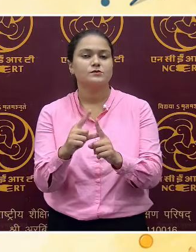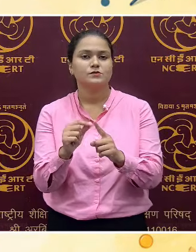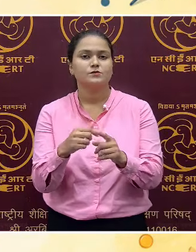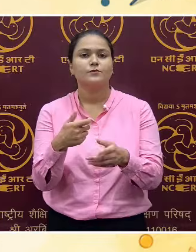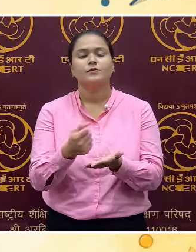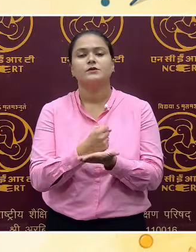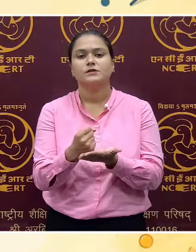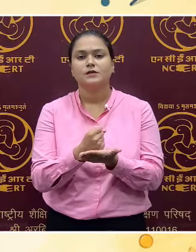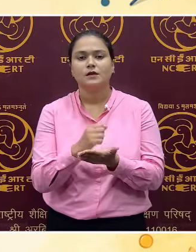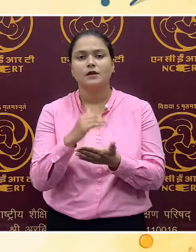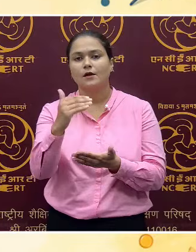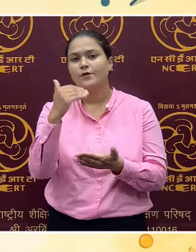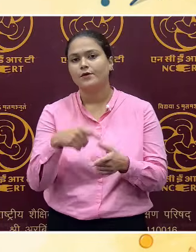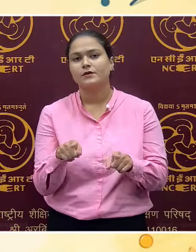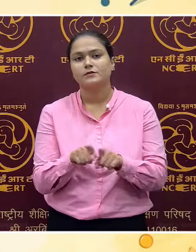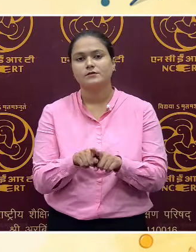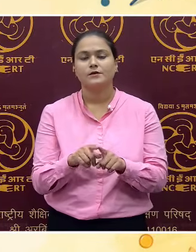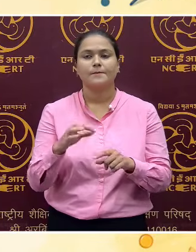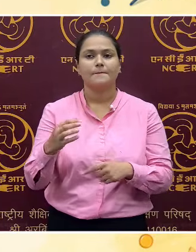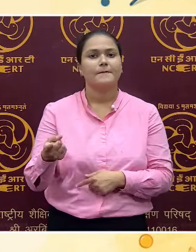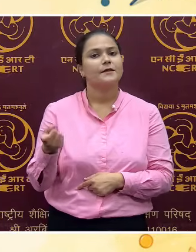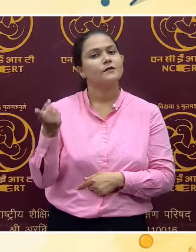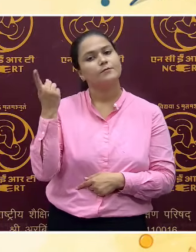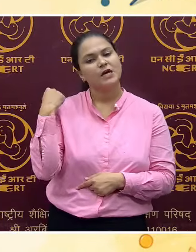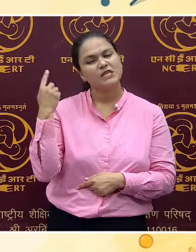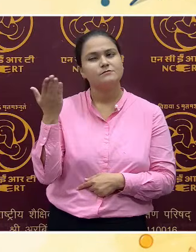try another one with past tense.